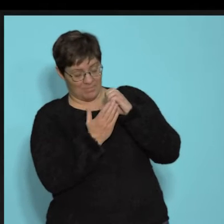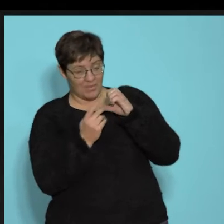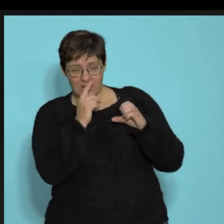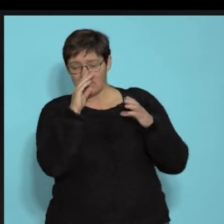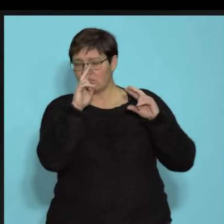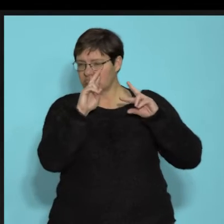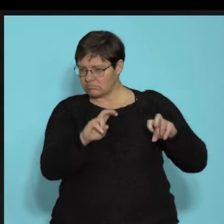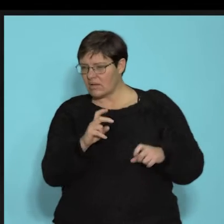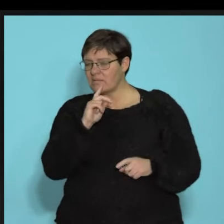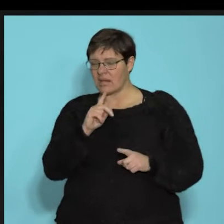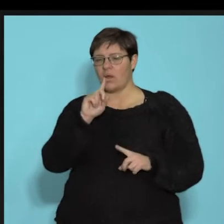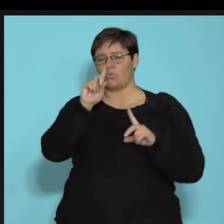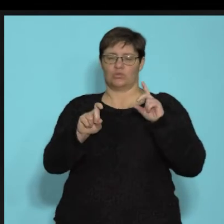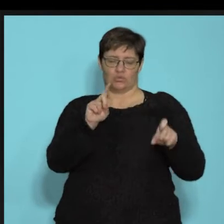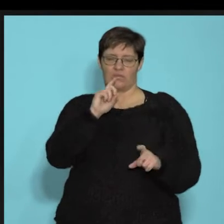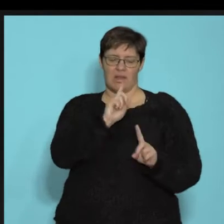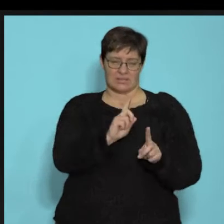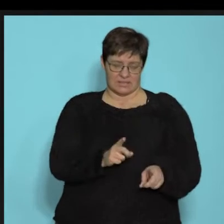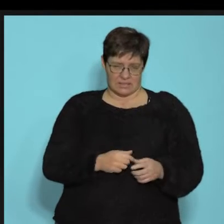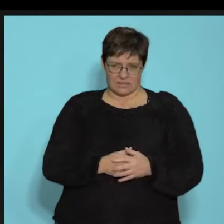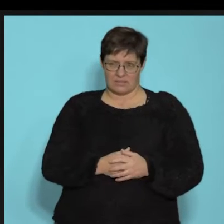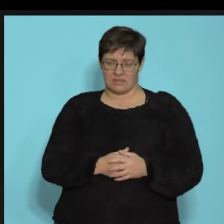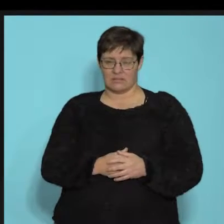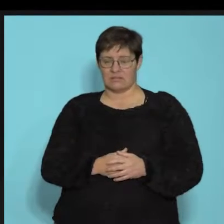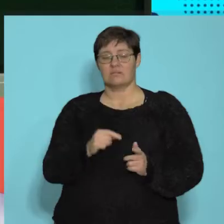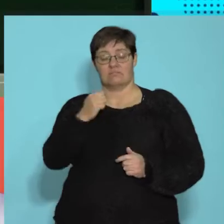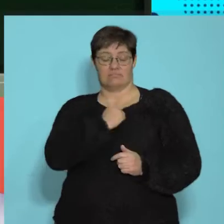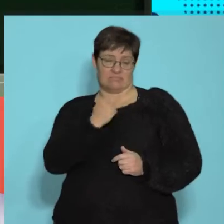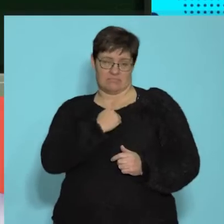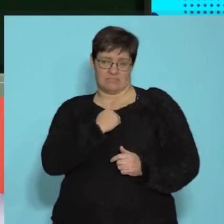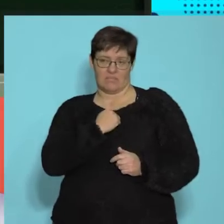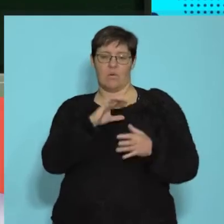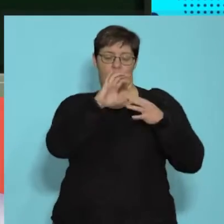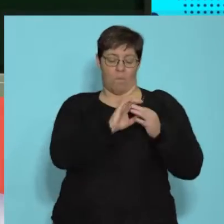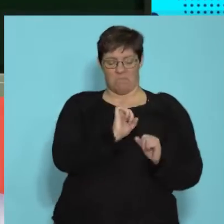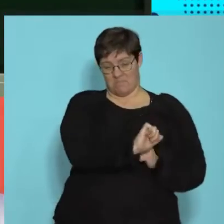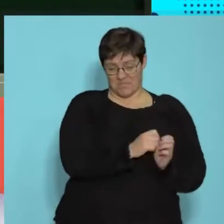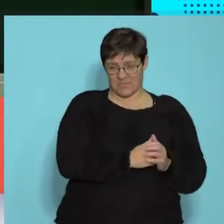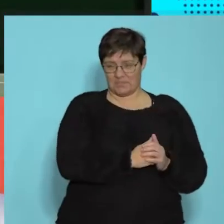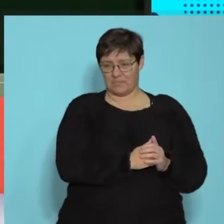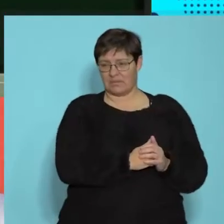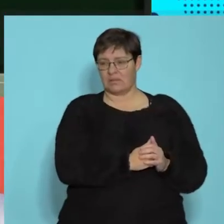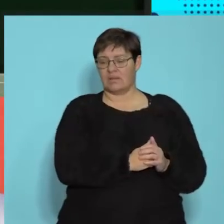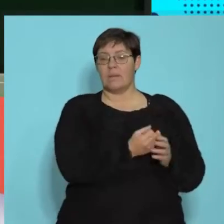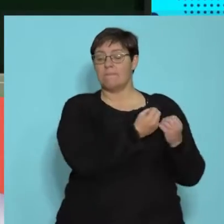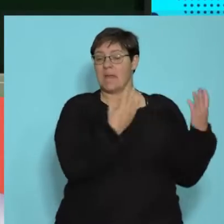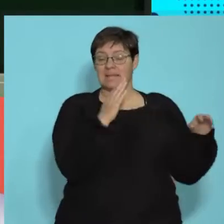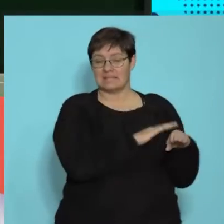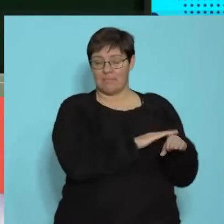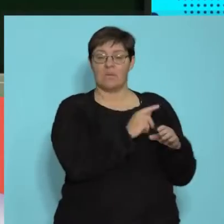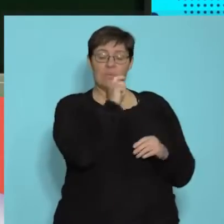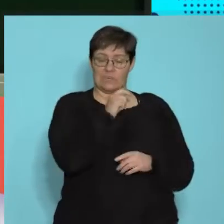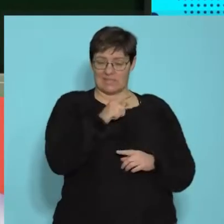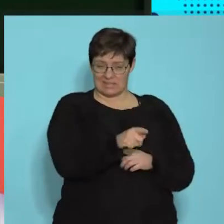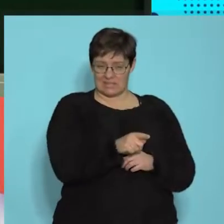Study the sketch and then ask it. Okay, so basically, this is my homemade version. Very often,